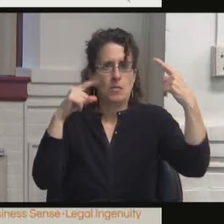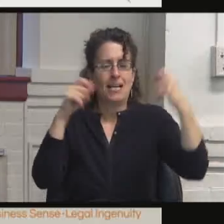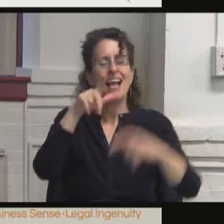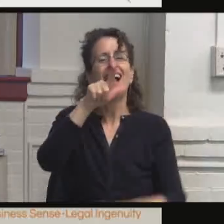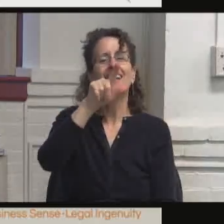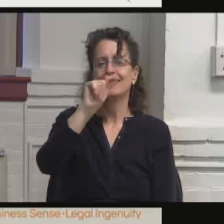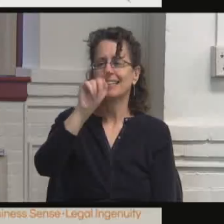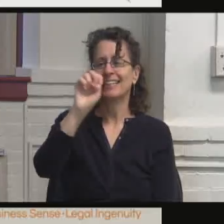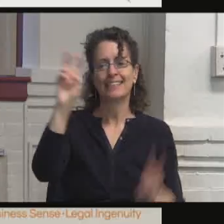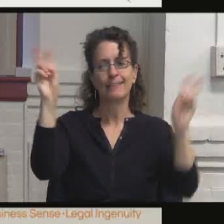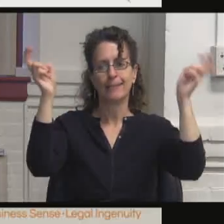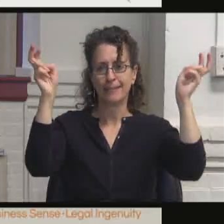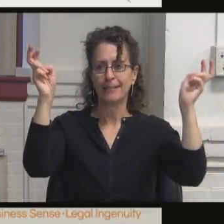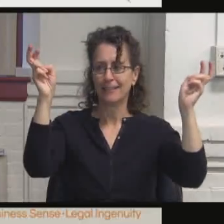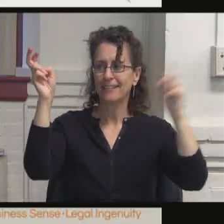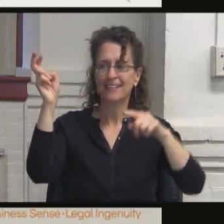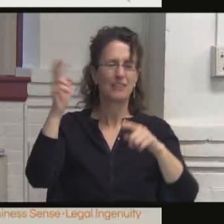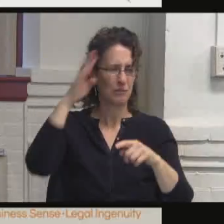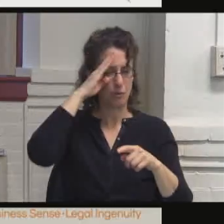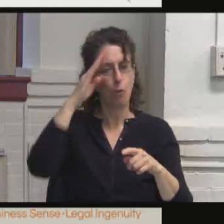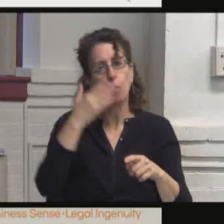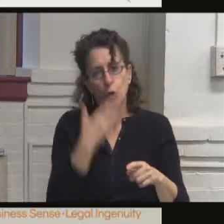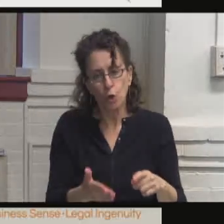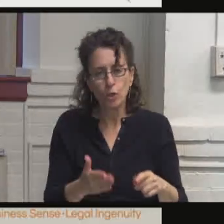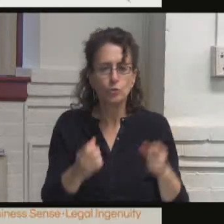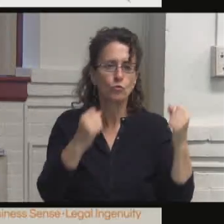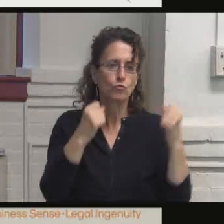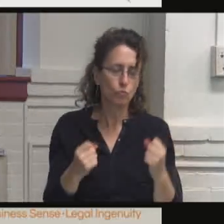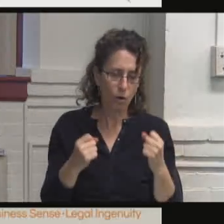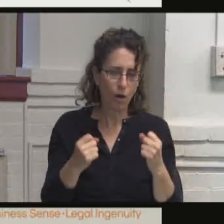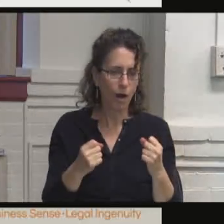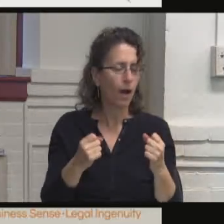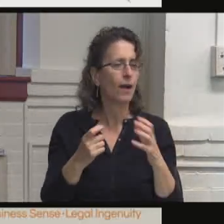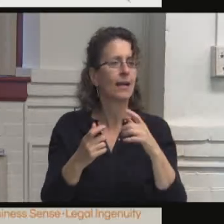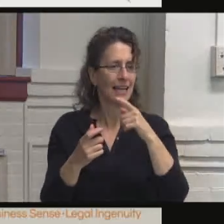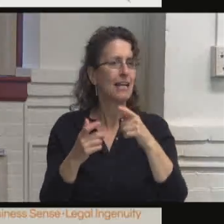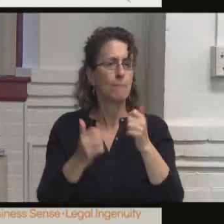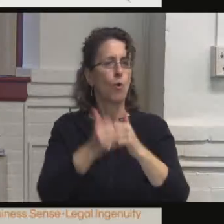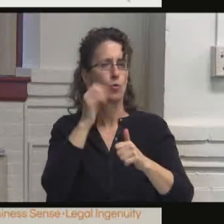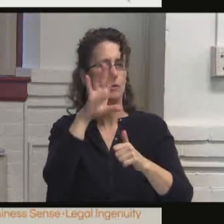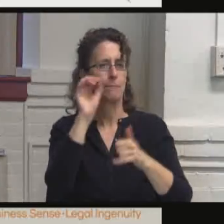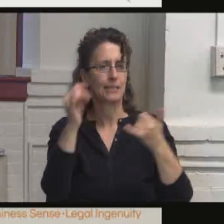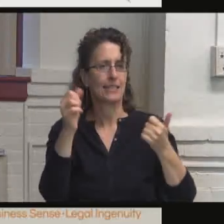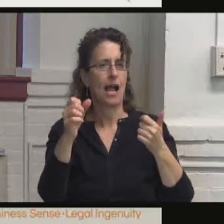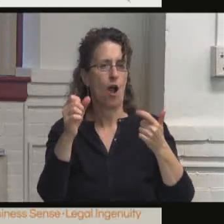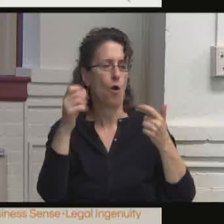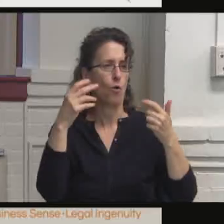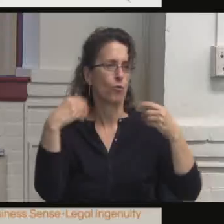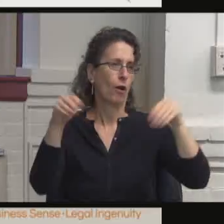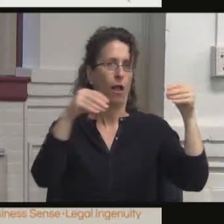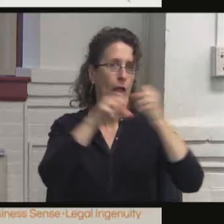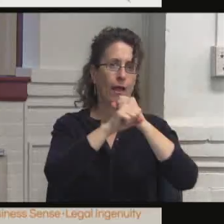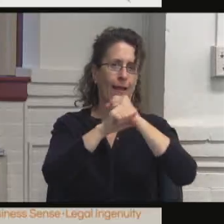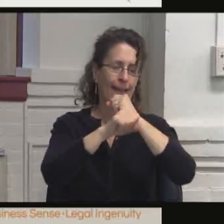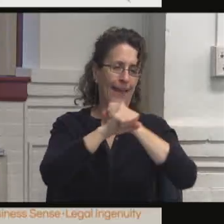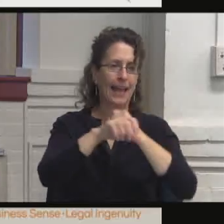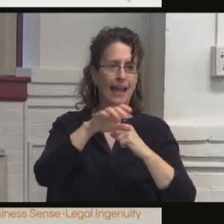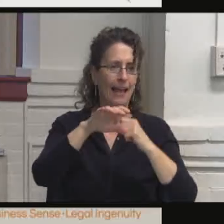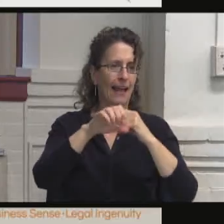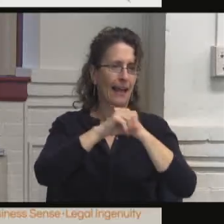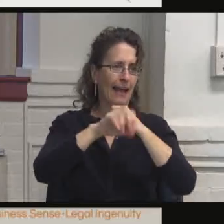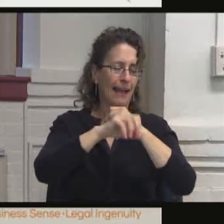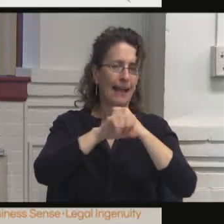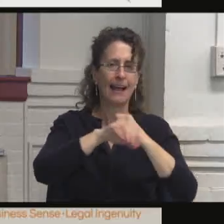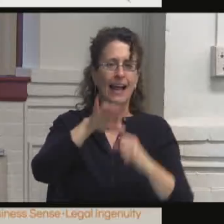of ads, or if you go to your cellular retailer, all companies are trying to sell LTE now. And the reason for that is because people are relying